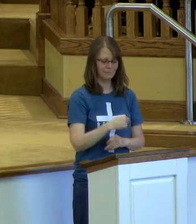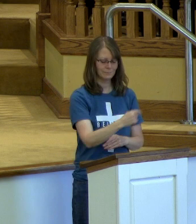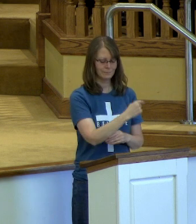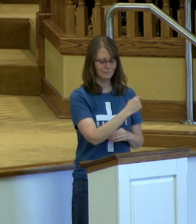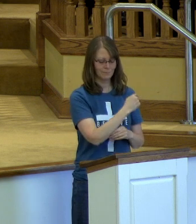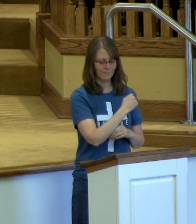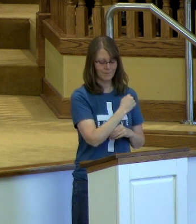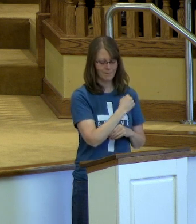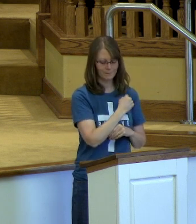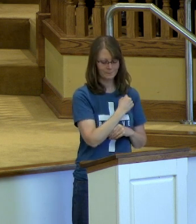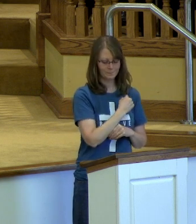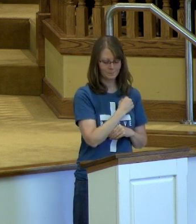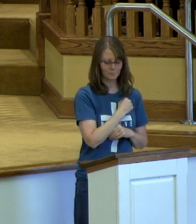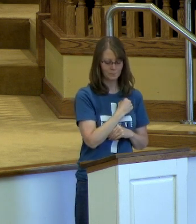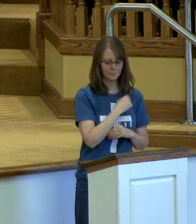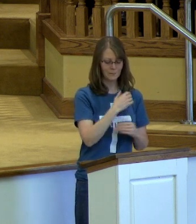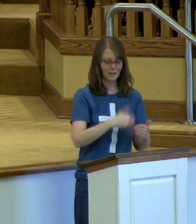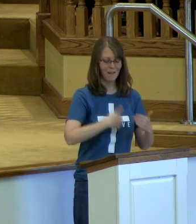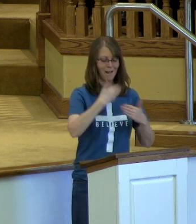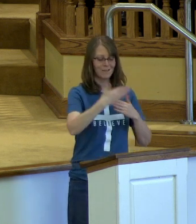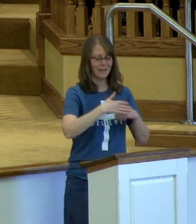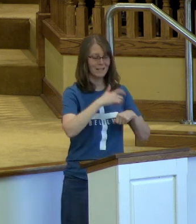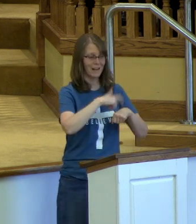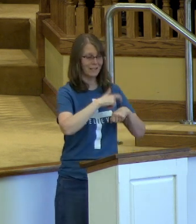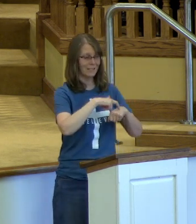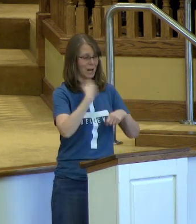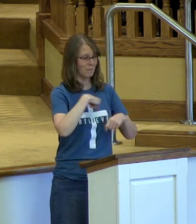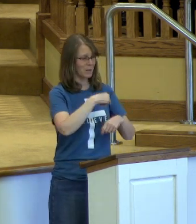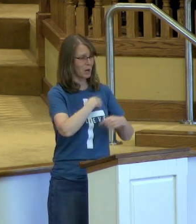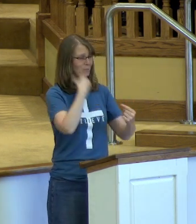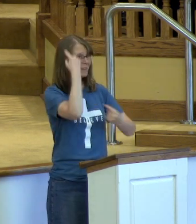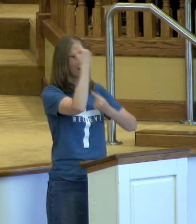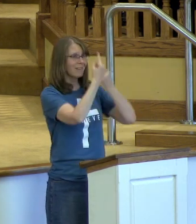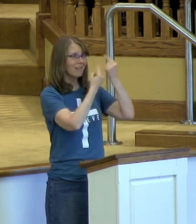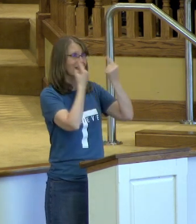story, so the next time you don't think he